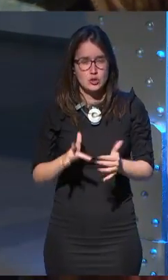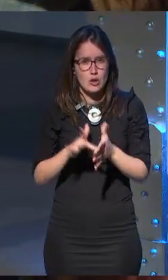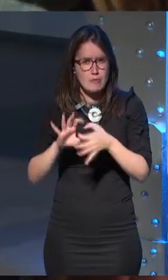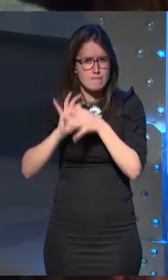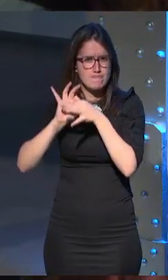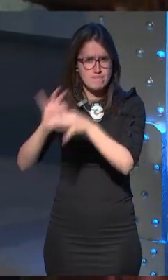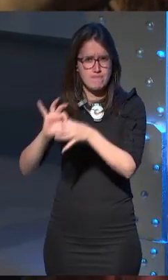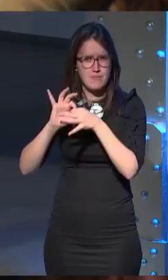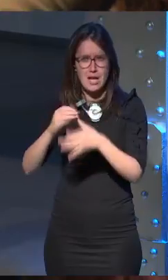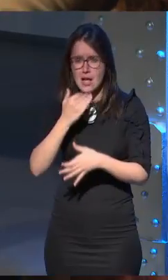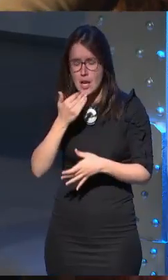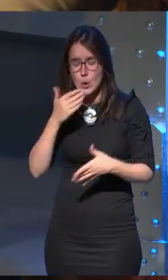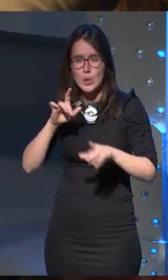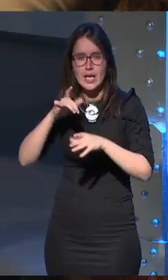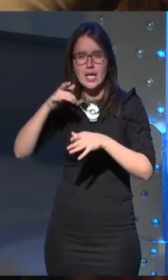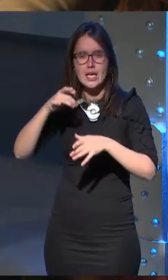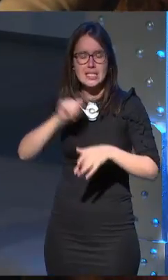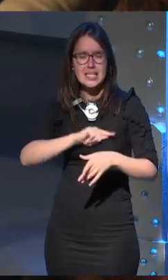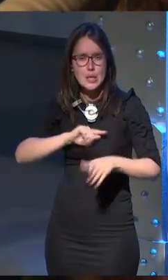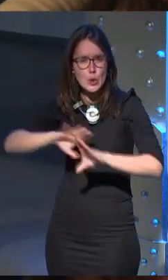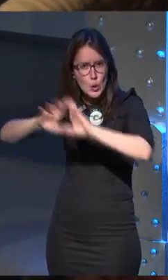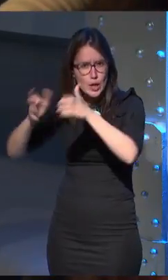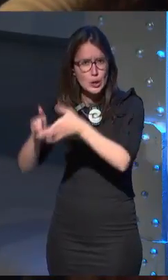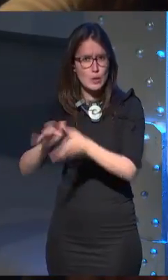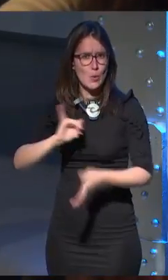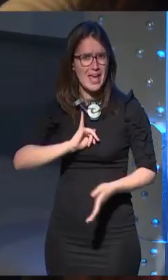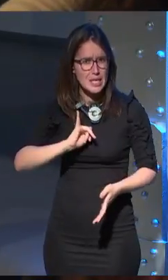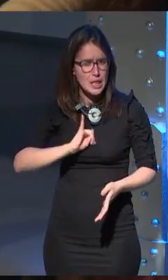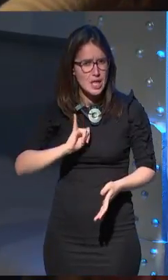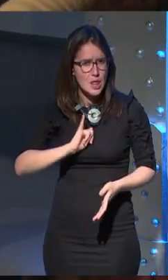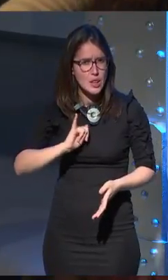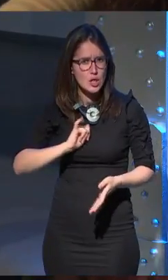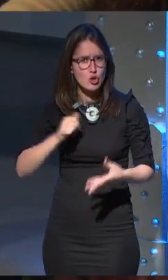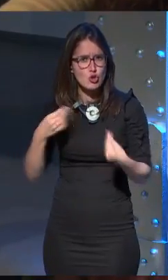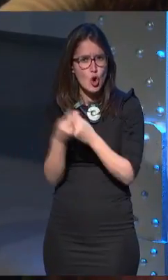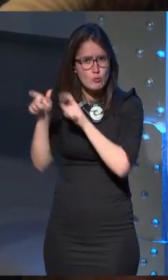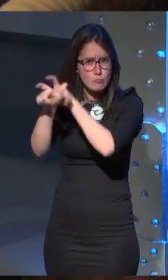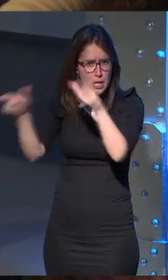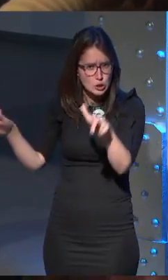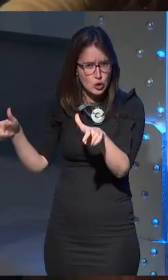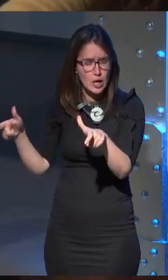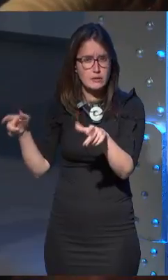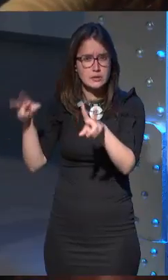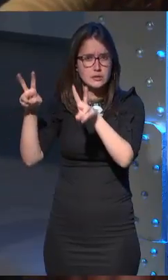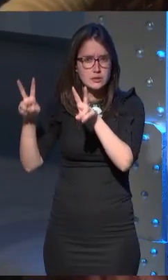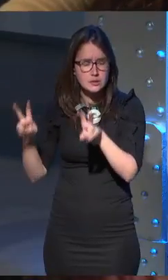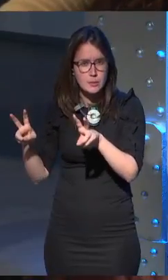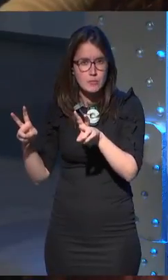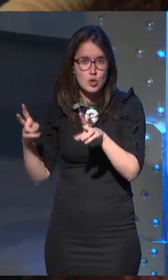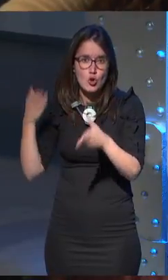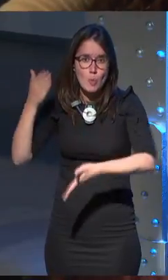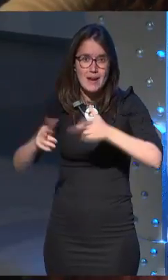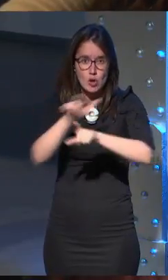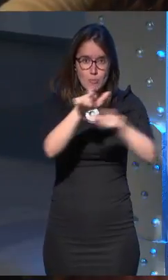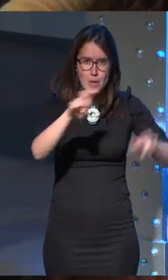and a reduced amount of people, did you create an identity, a group identity, some